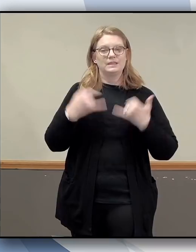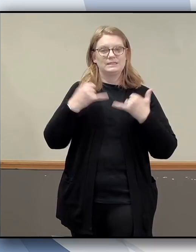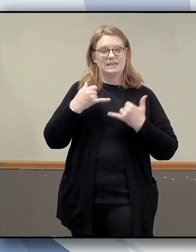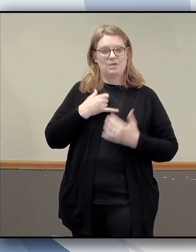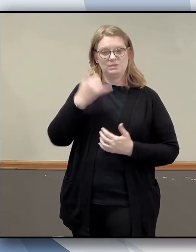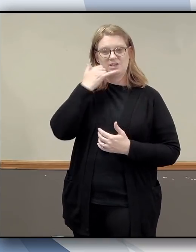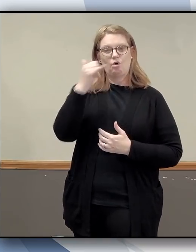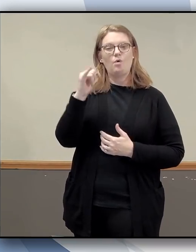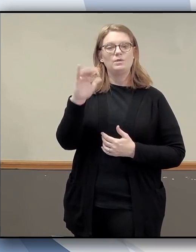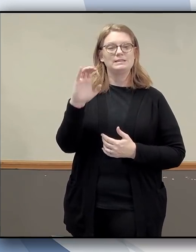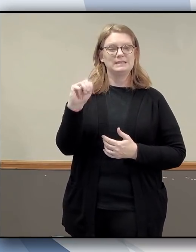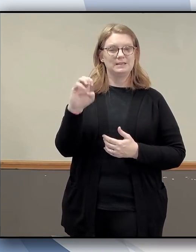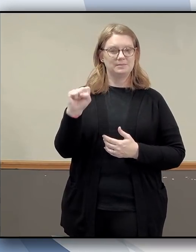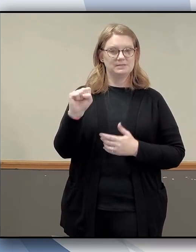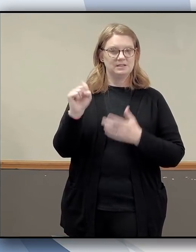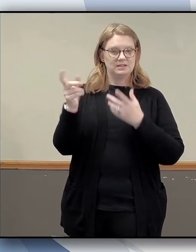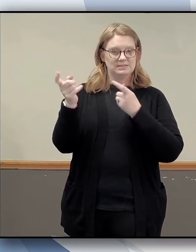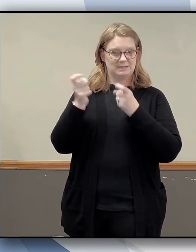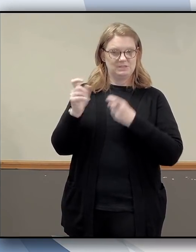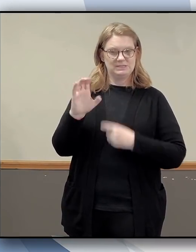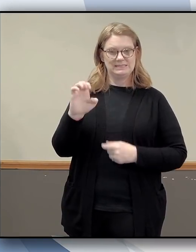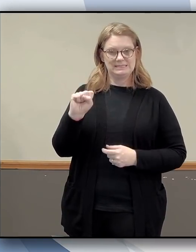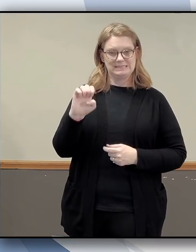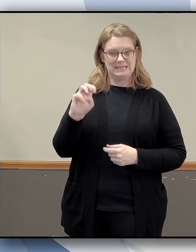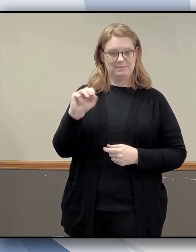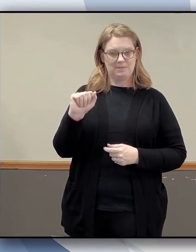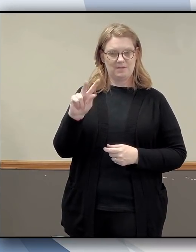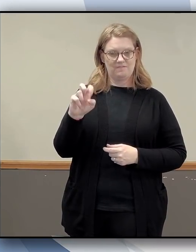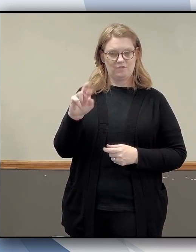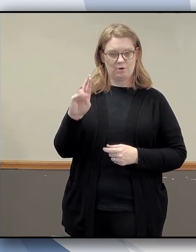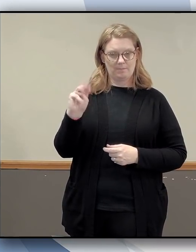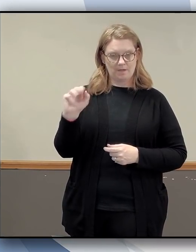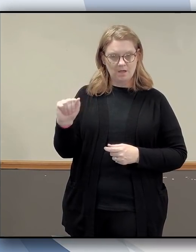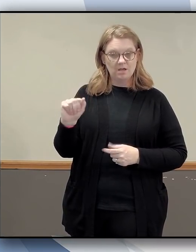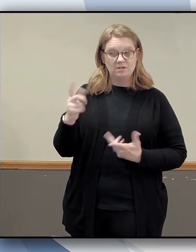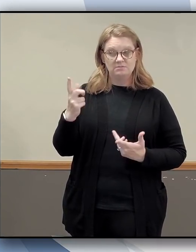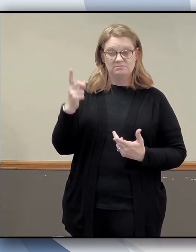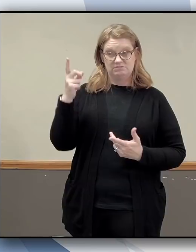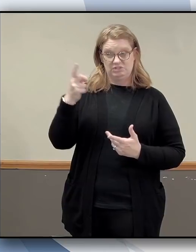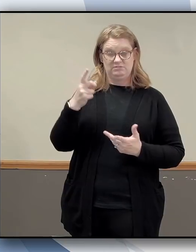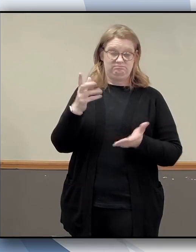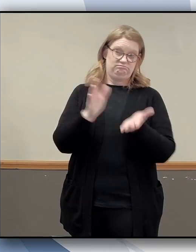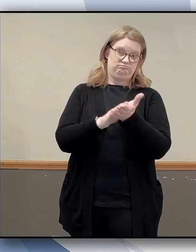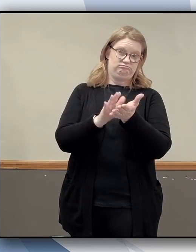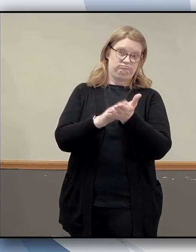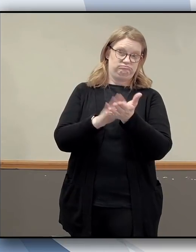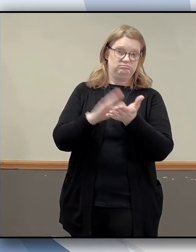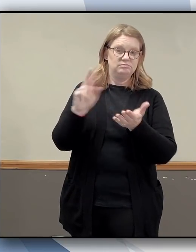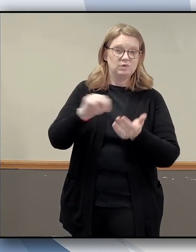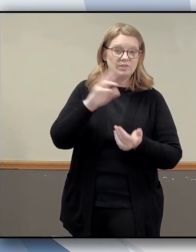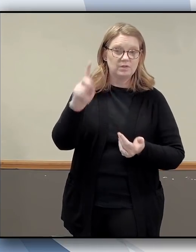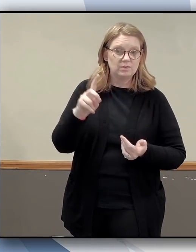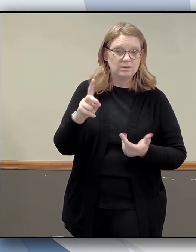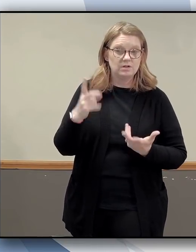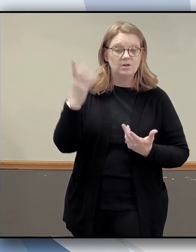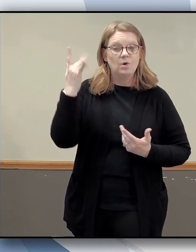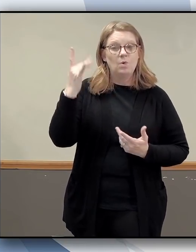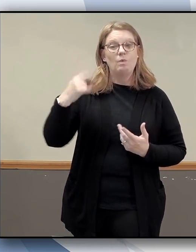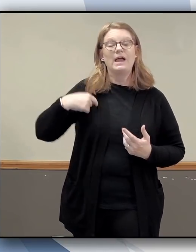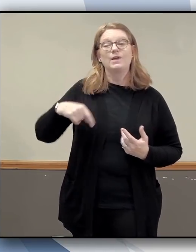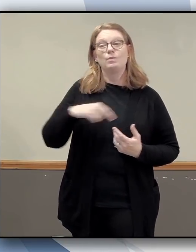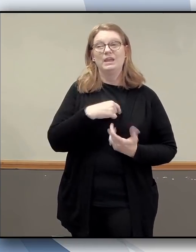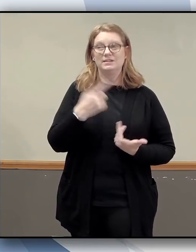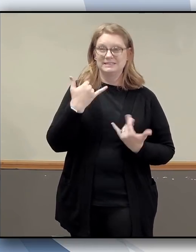CMS Administrator Seema Verma, she did applaud the state of North Dakota for continuing to be creative in how we are